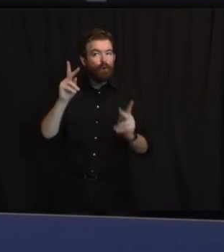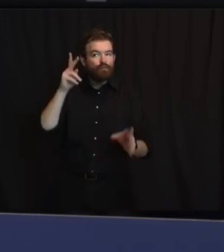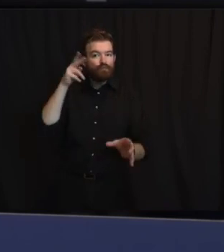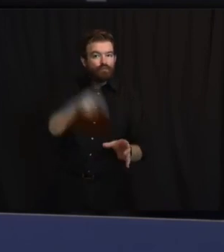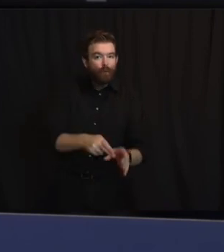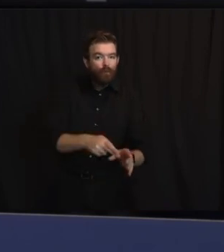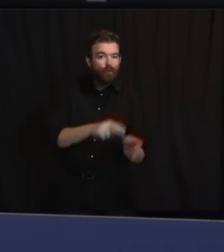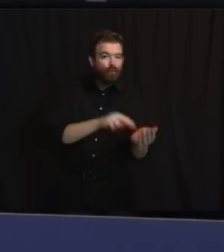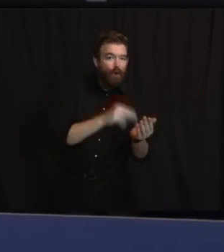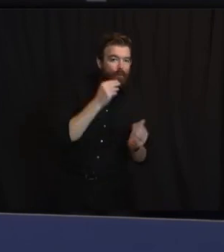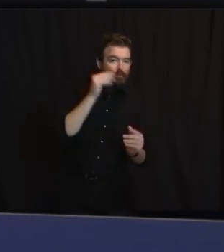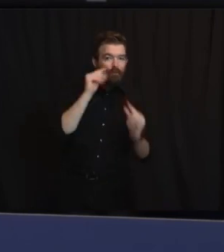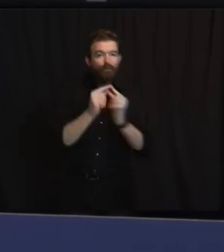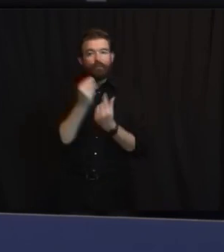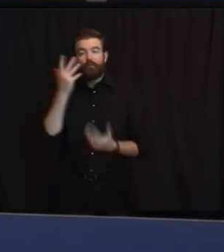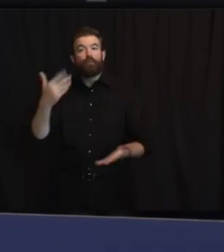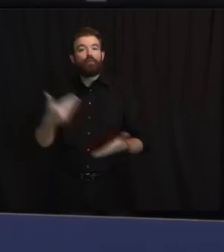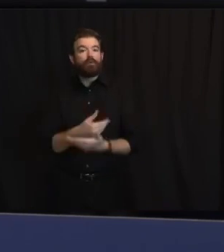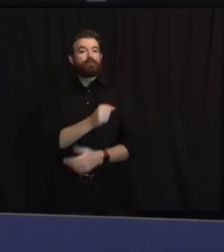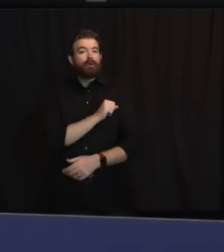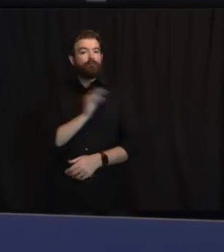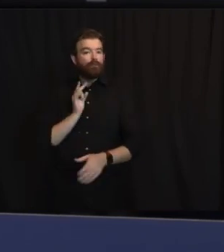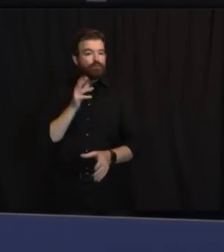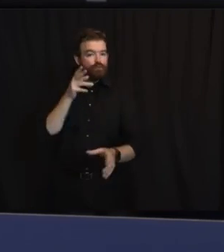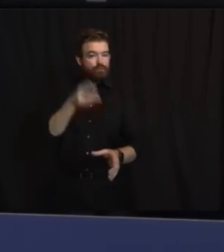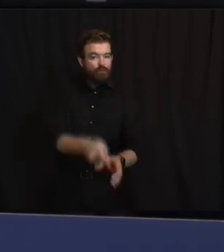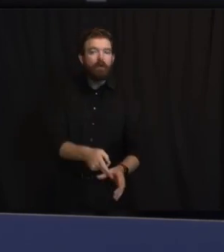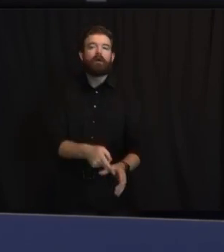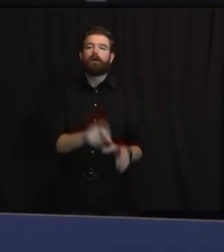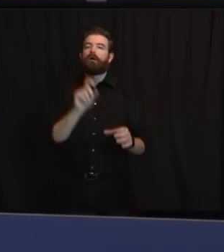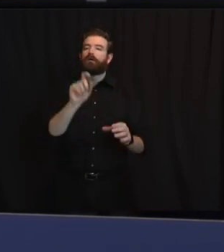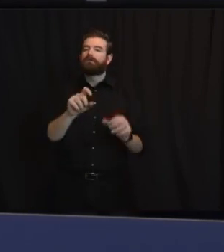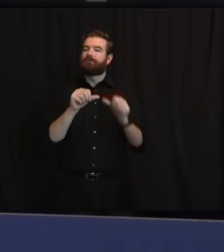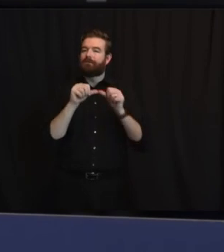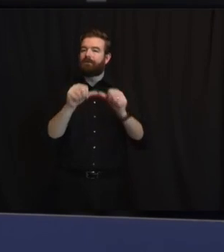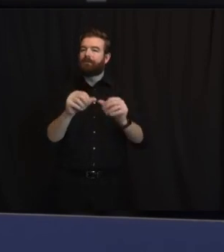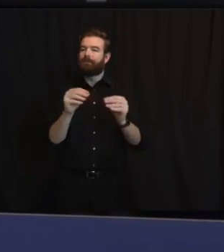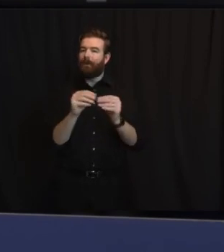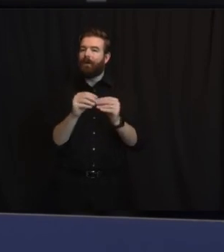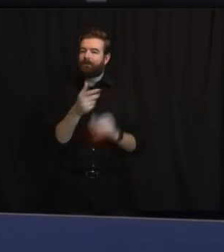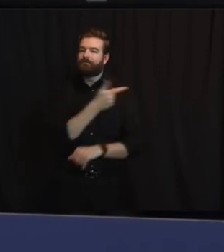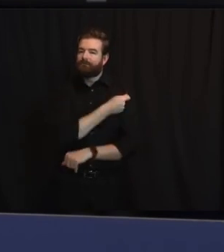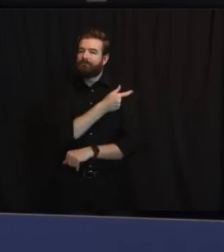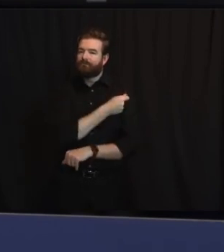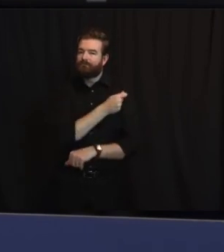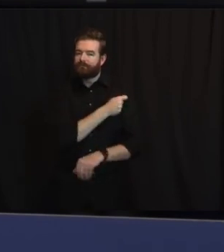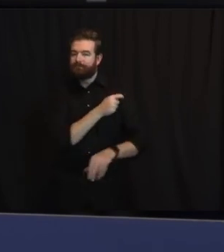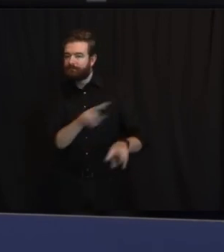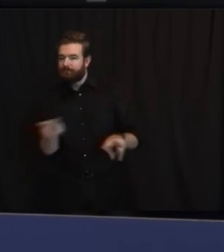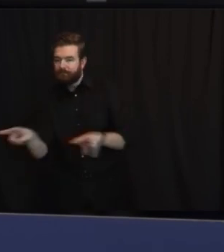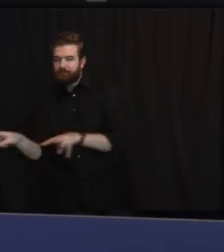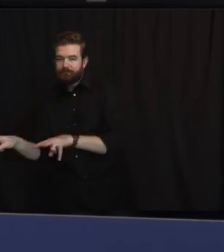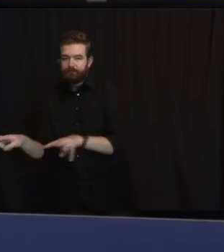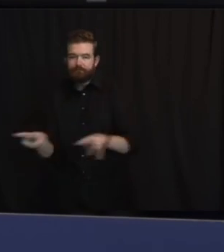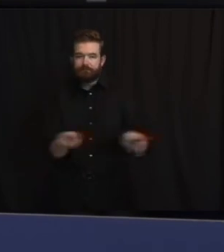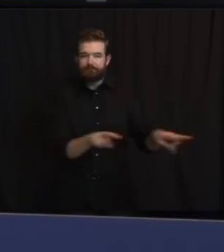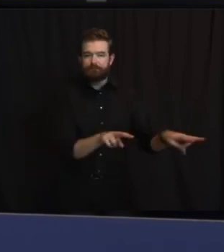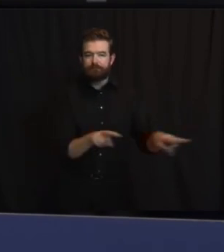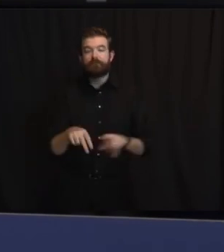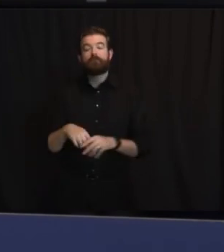routinely, and 3 group purchasing organizations are supplying those pharmacies with vaccines. Through this